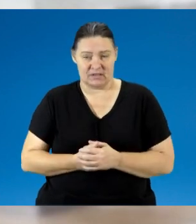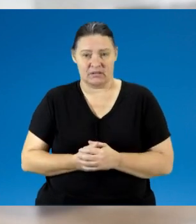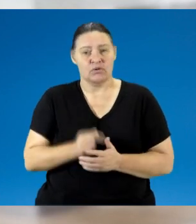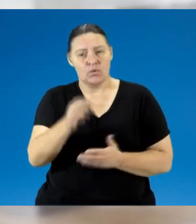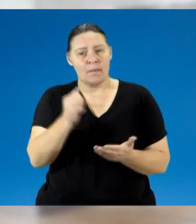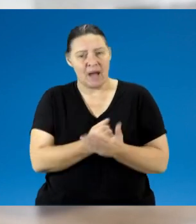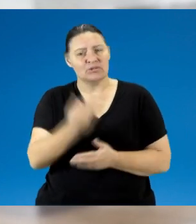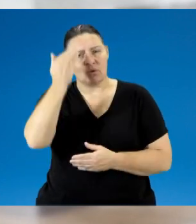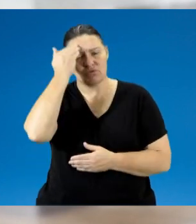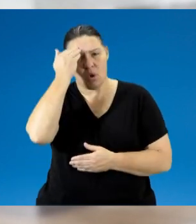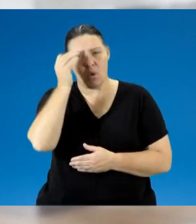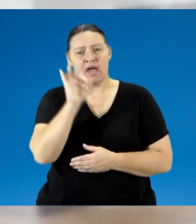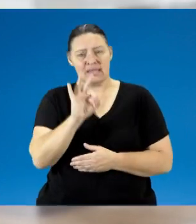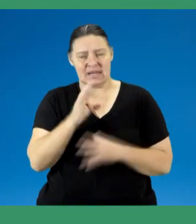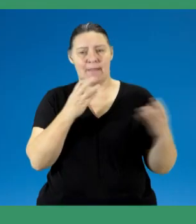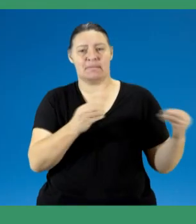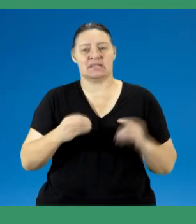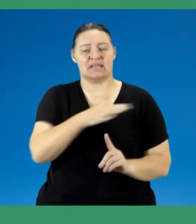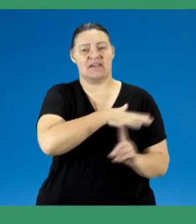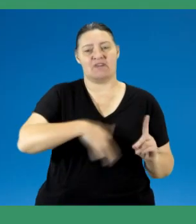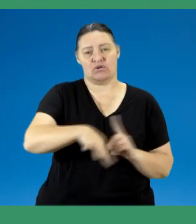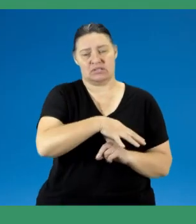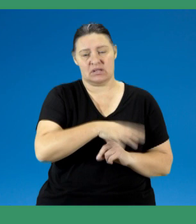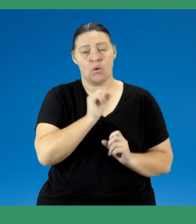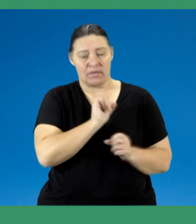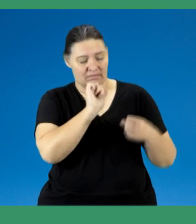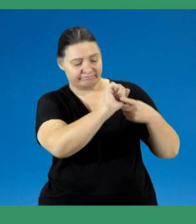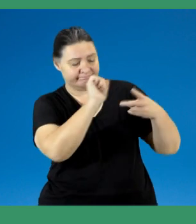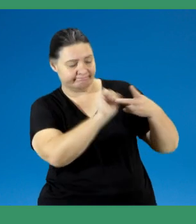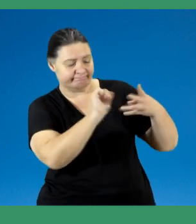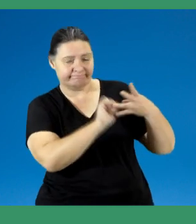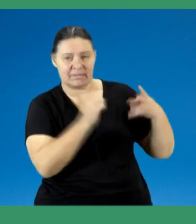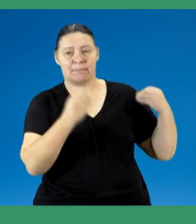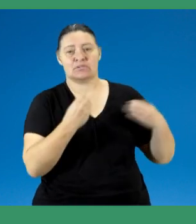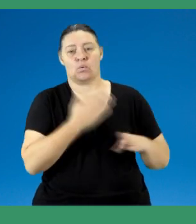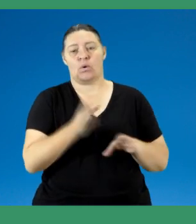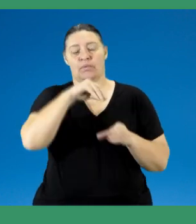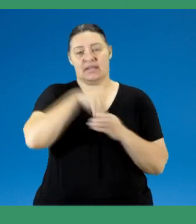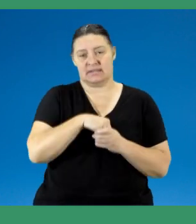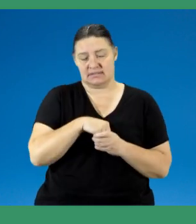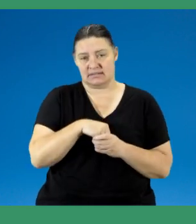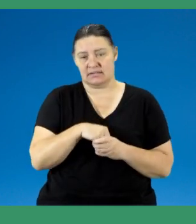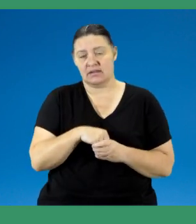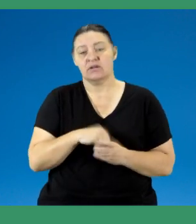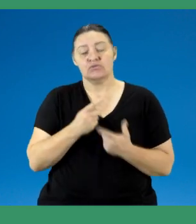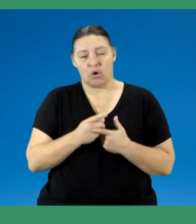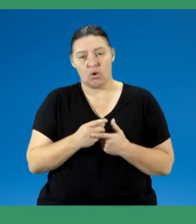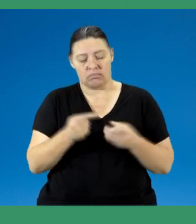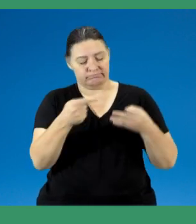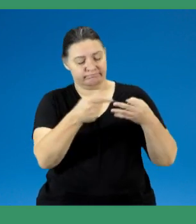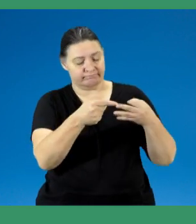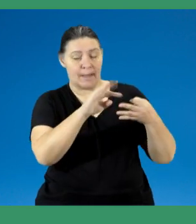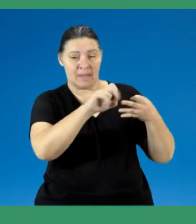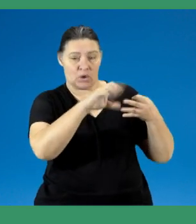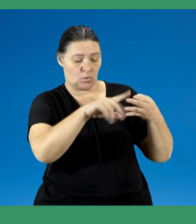And you must know the 3 business environments within which businesses operate. You must know how to outline the components of